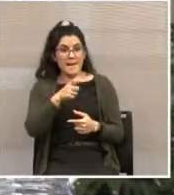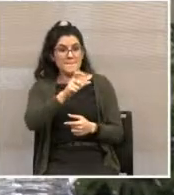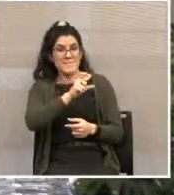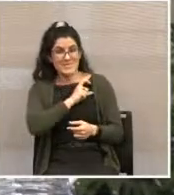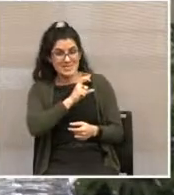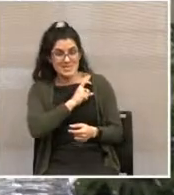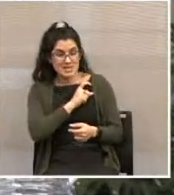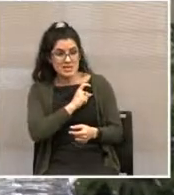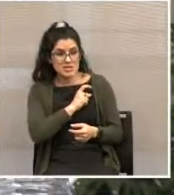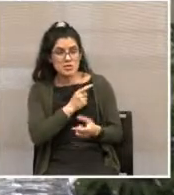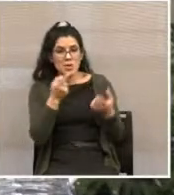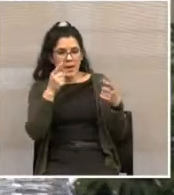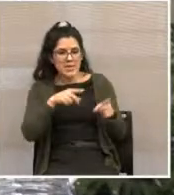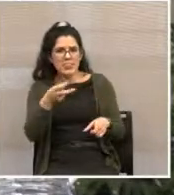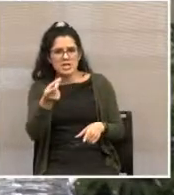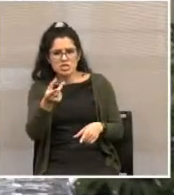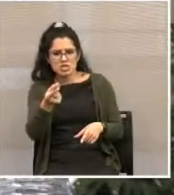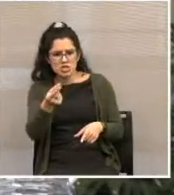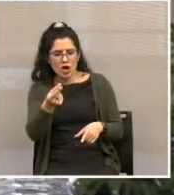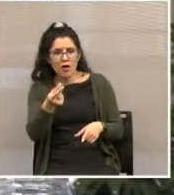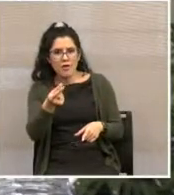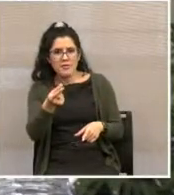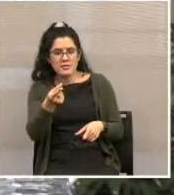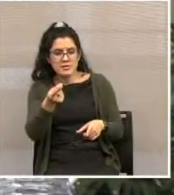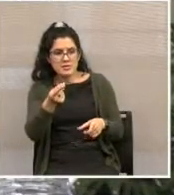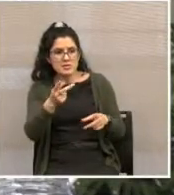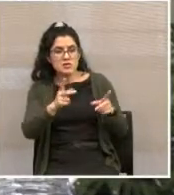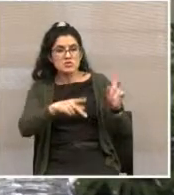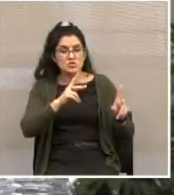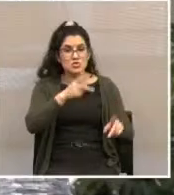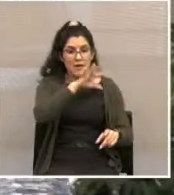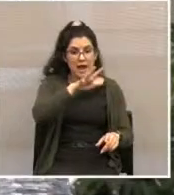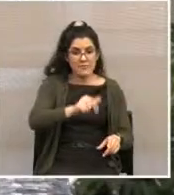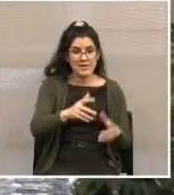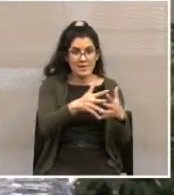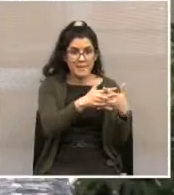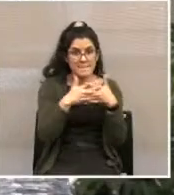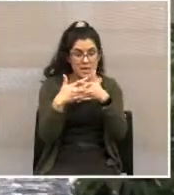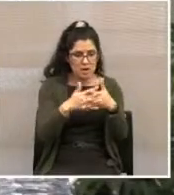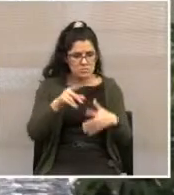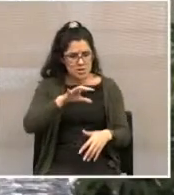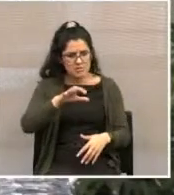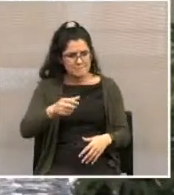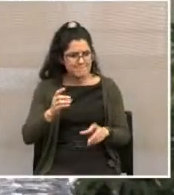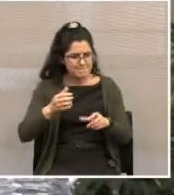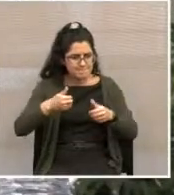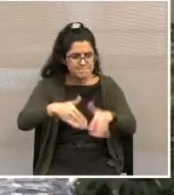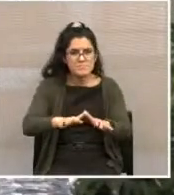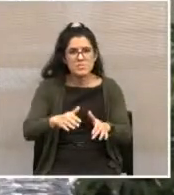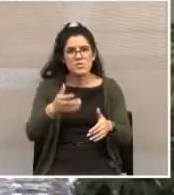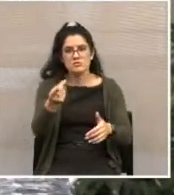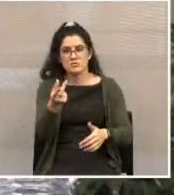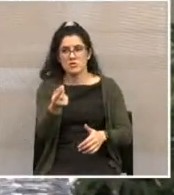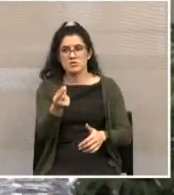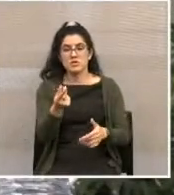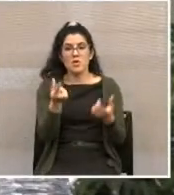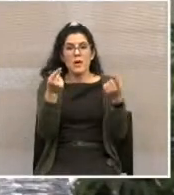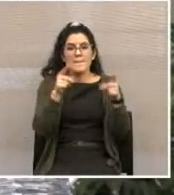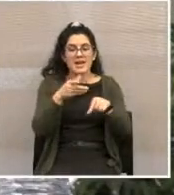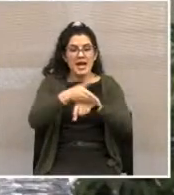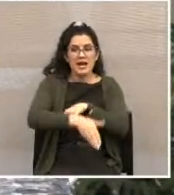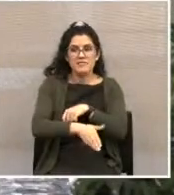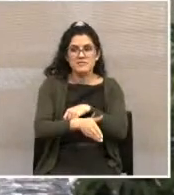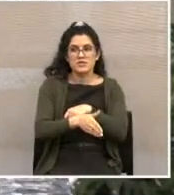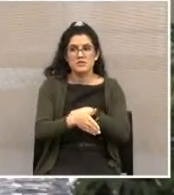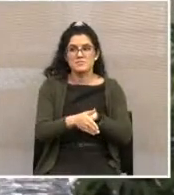were throwing the dogs to African Americans. After 5 o'clock, African Americans could not be